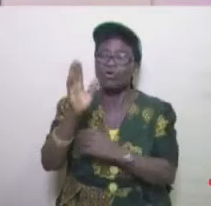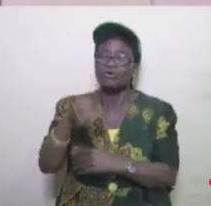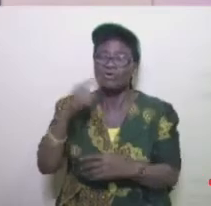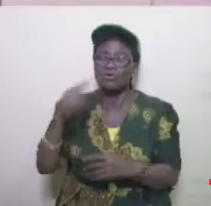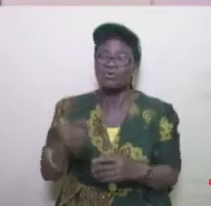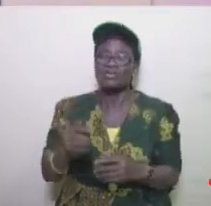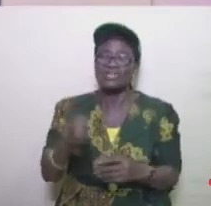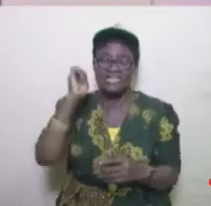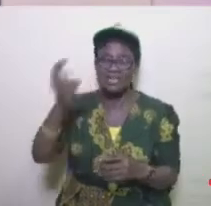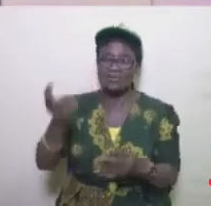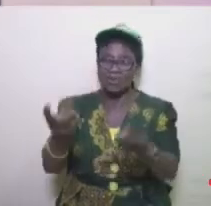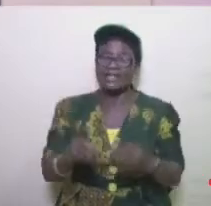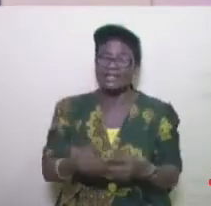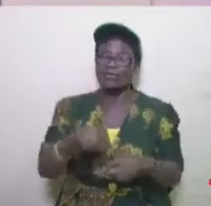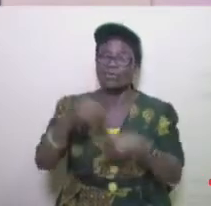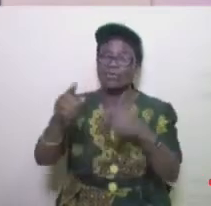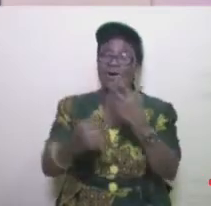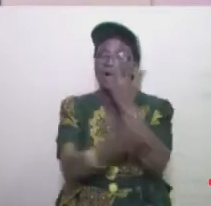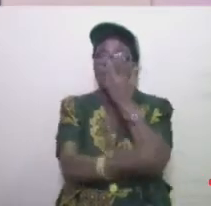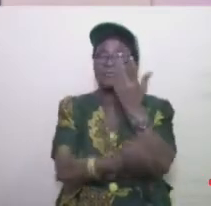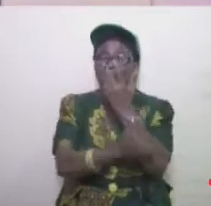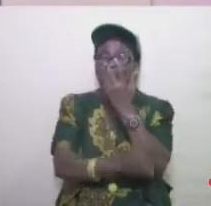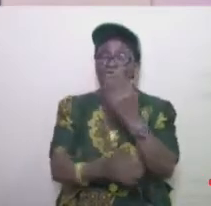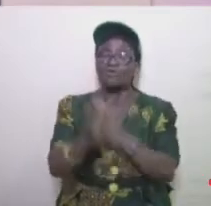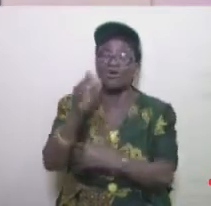God said no. He wanted to do this, God said no.